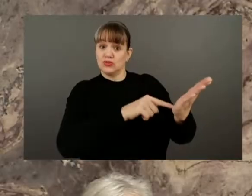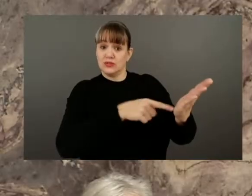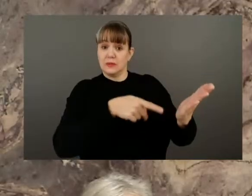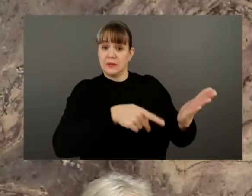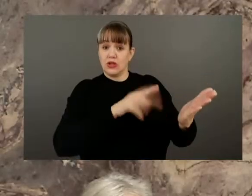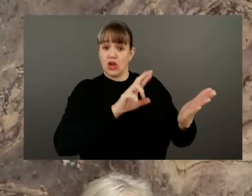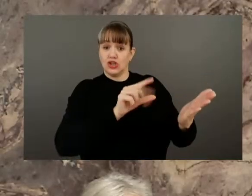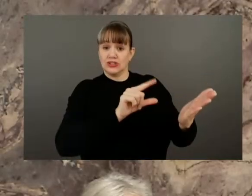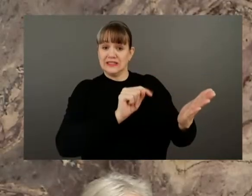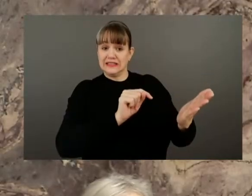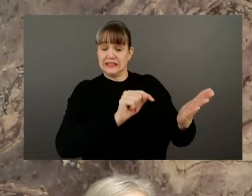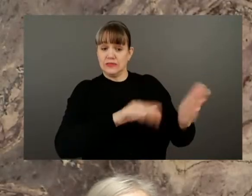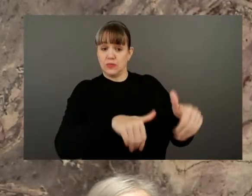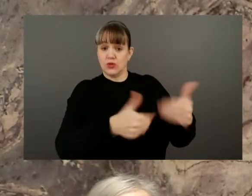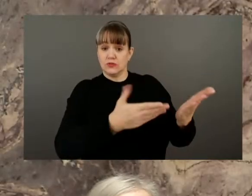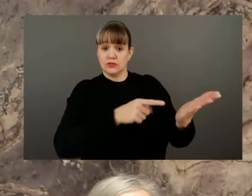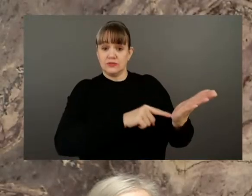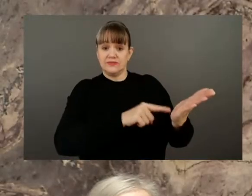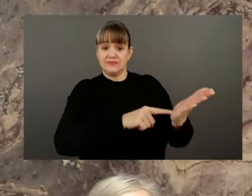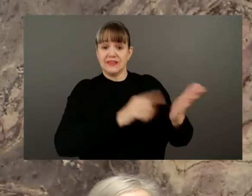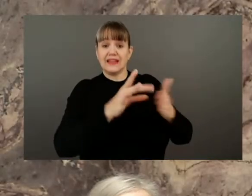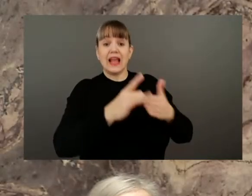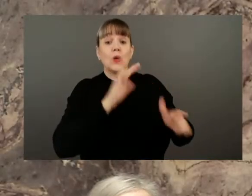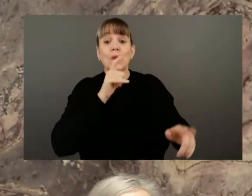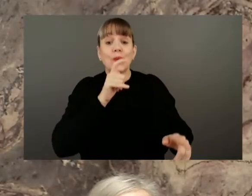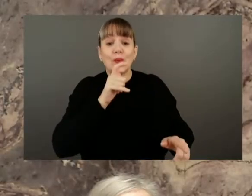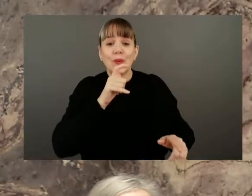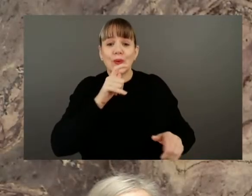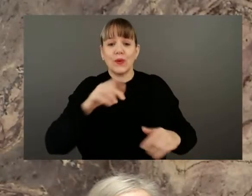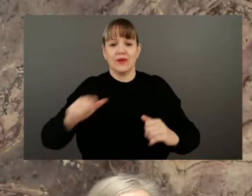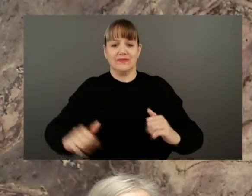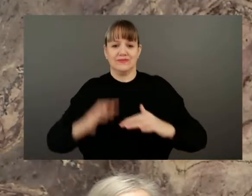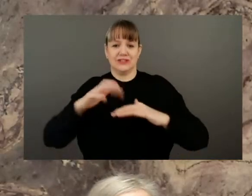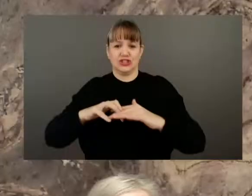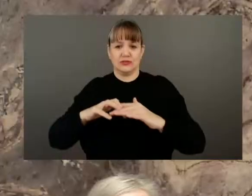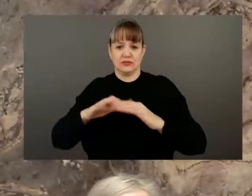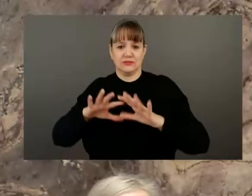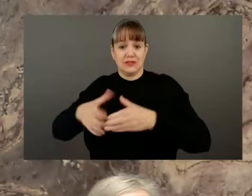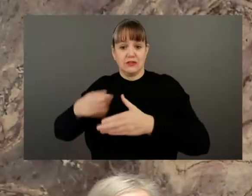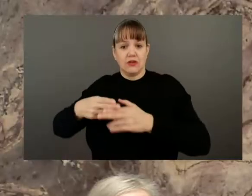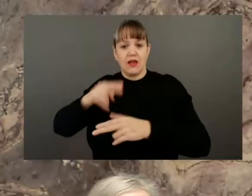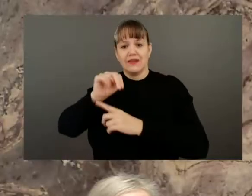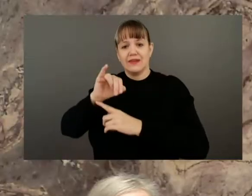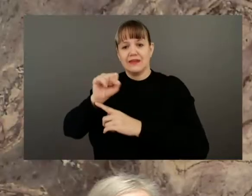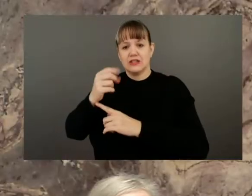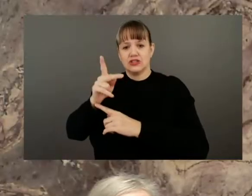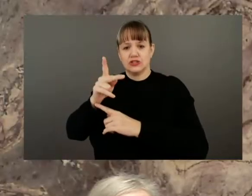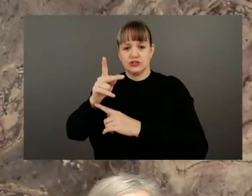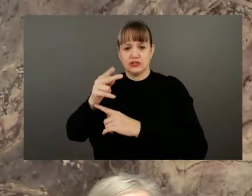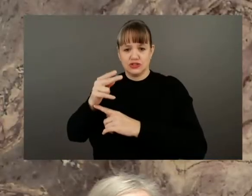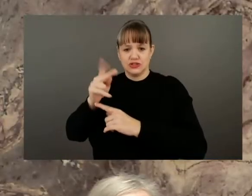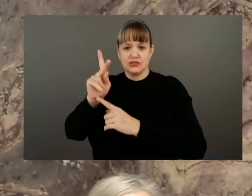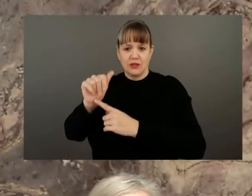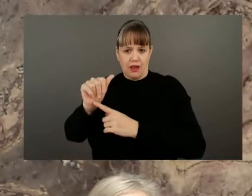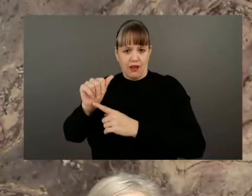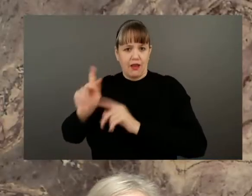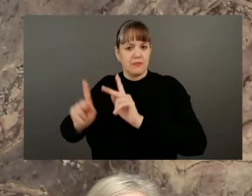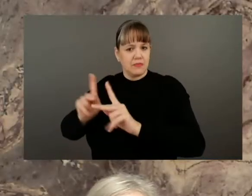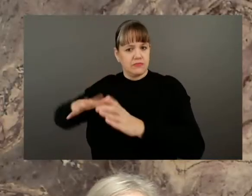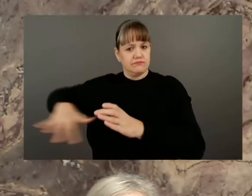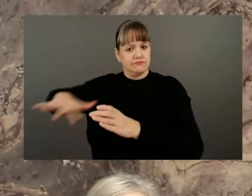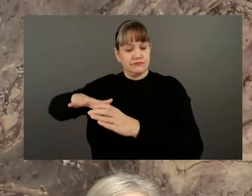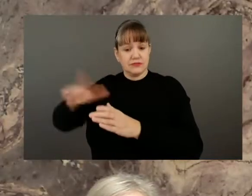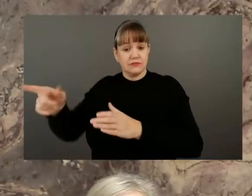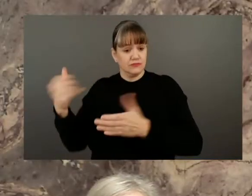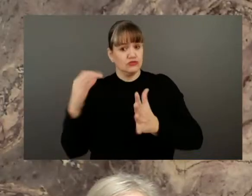First Nation, that project has received environmental assessment approvals. It will be required to meet all the conditions